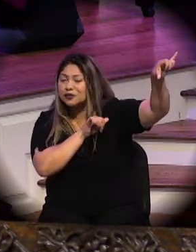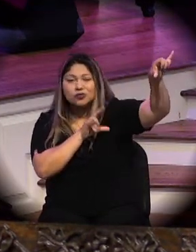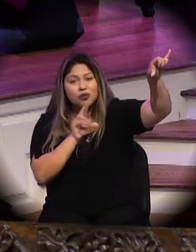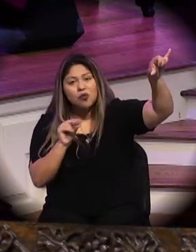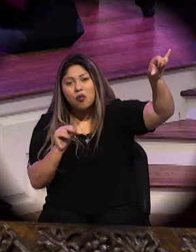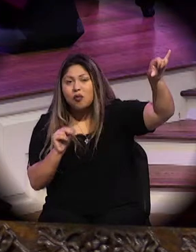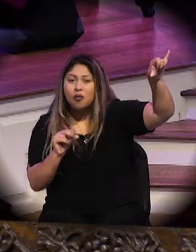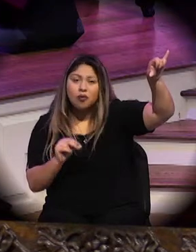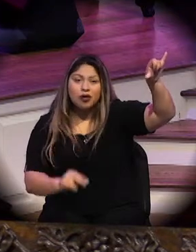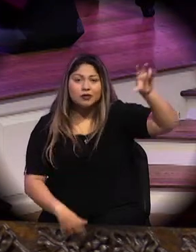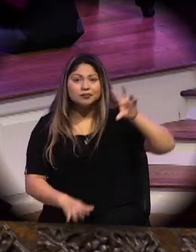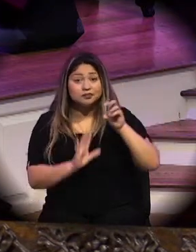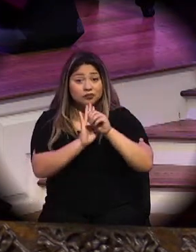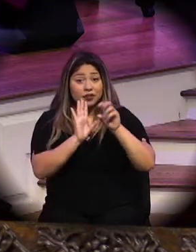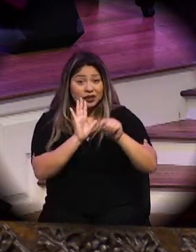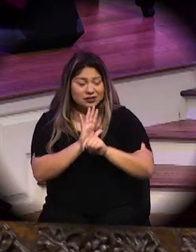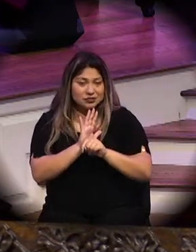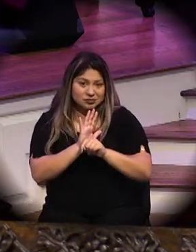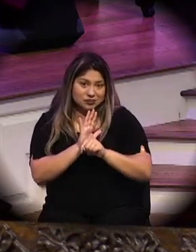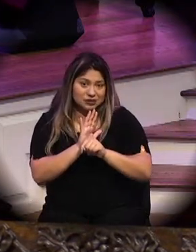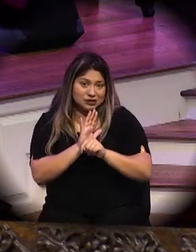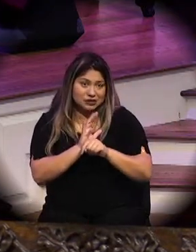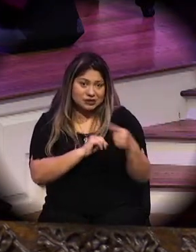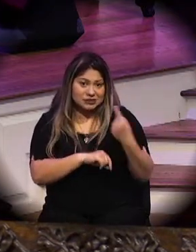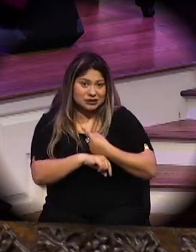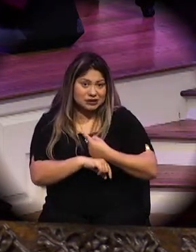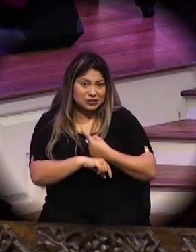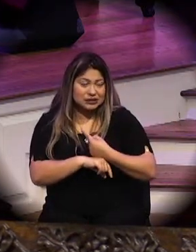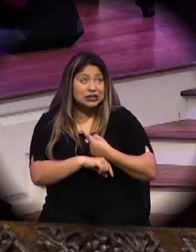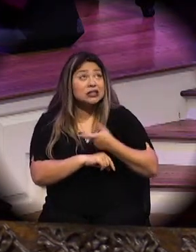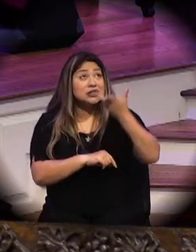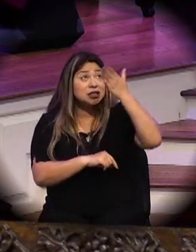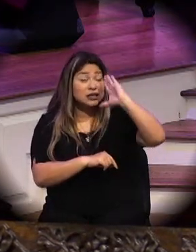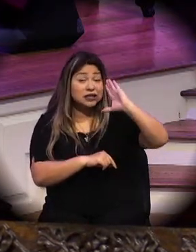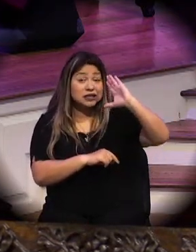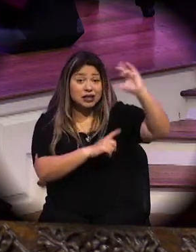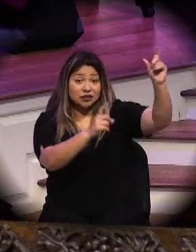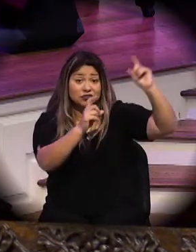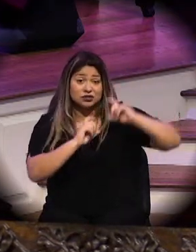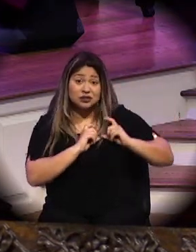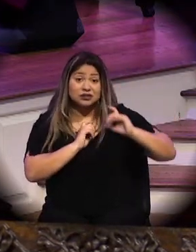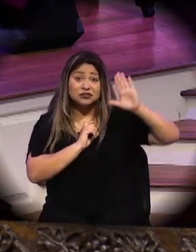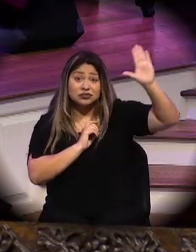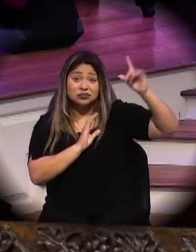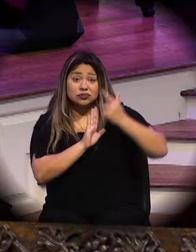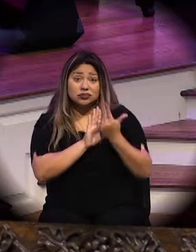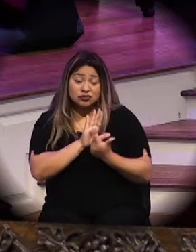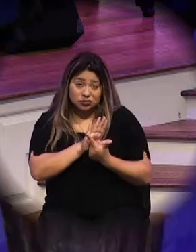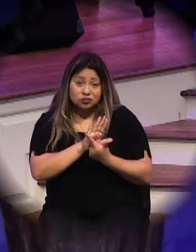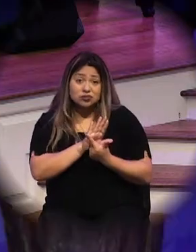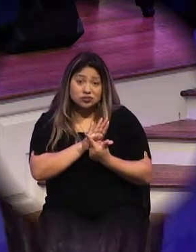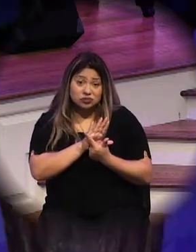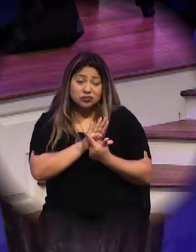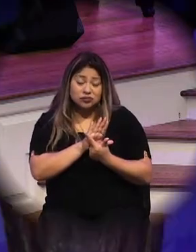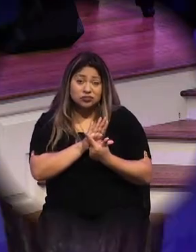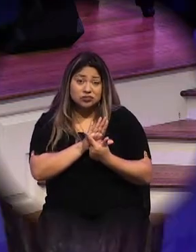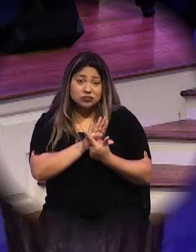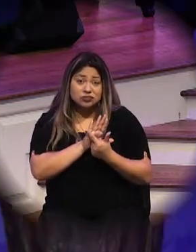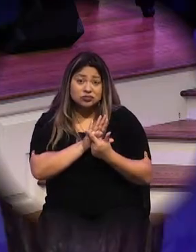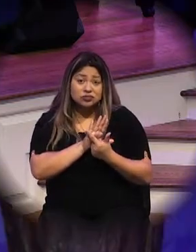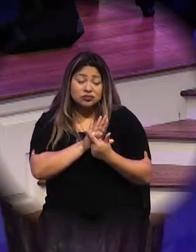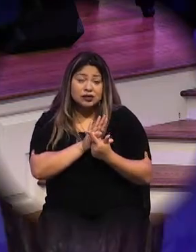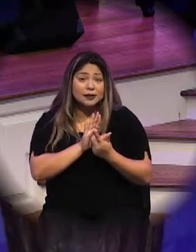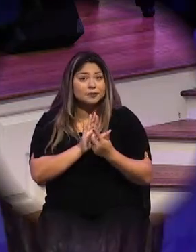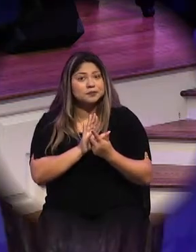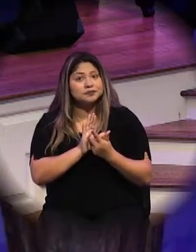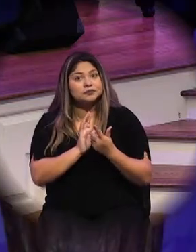Testament days, that meant that God had given us his law, that we knew who he was and what he wanted from the giving of the law. And in many passages in